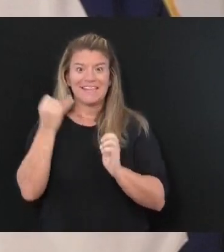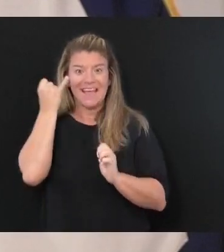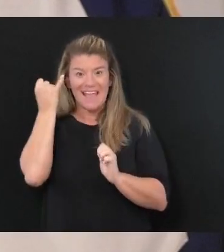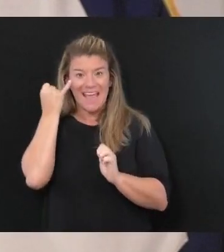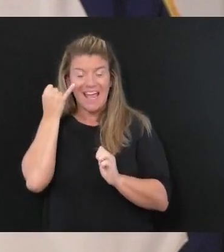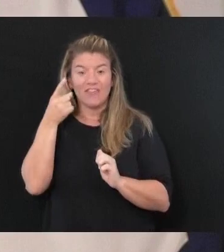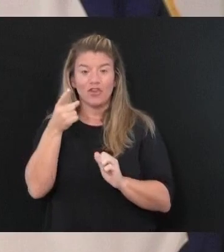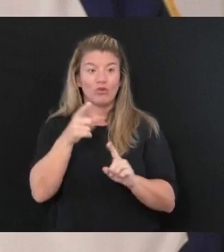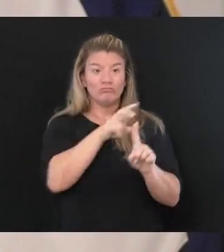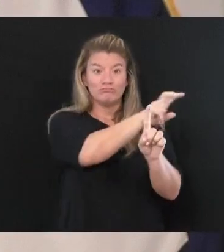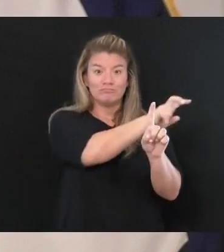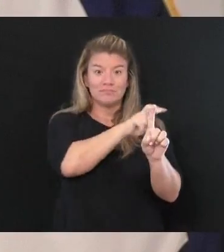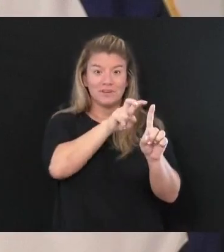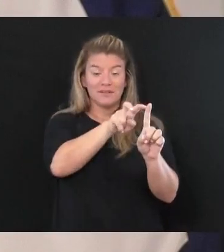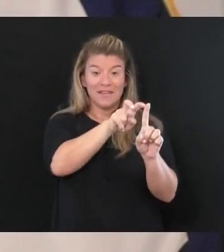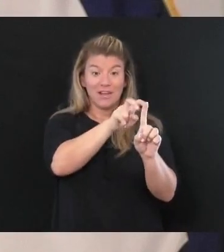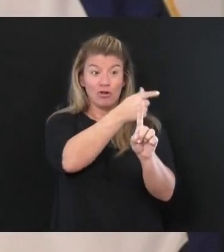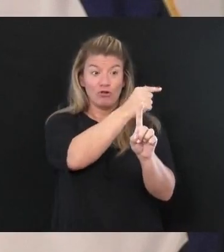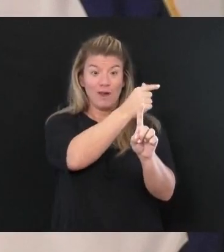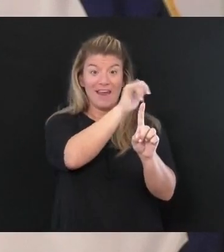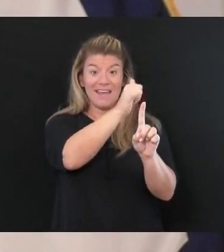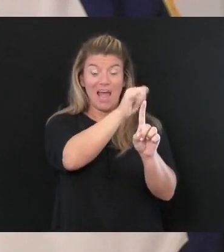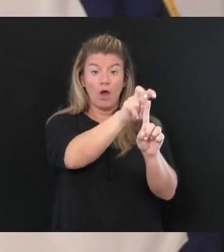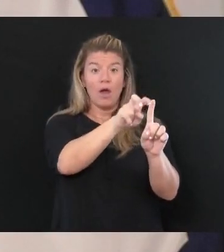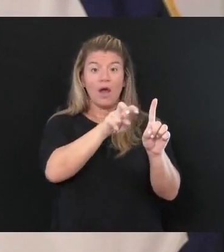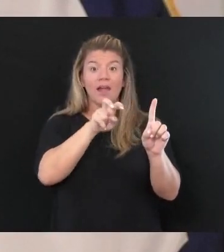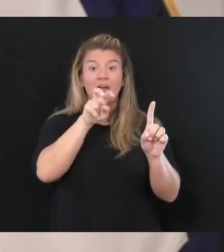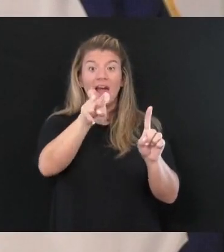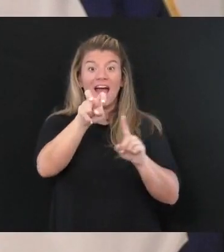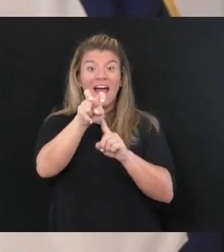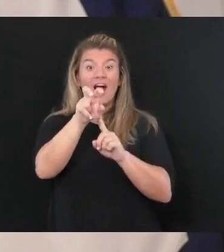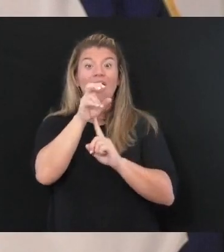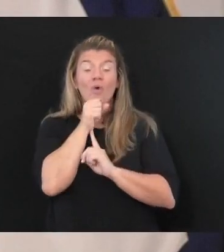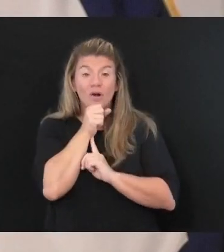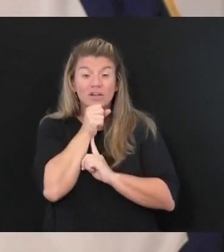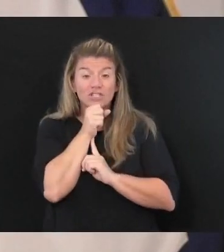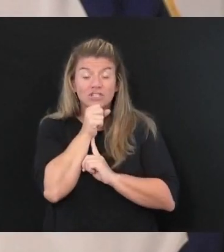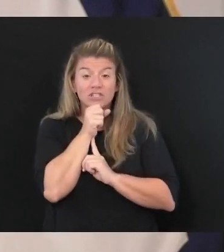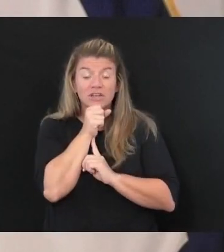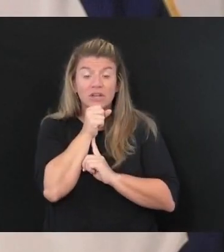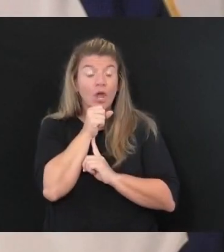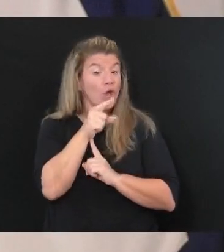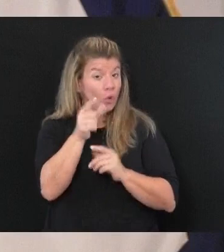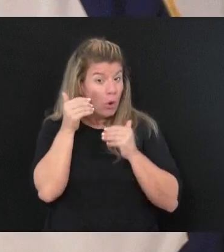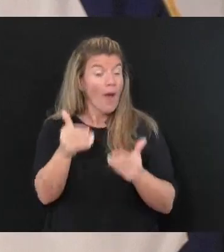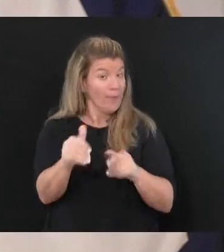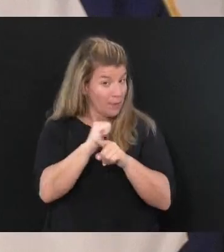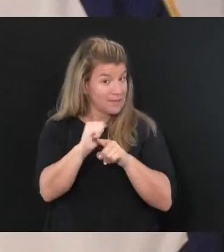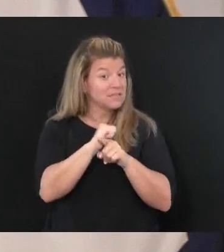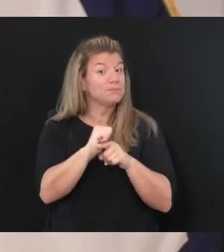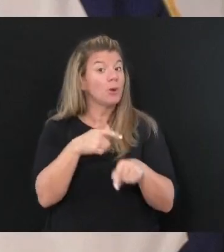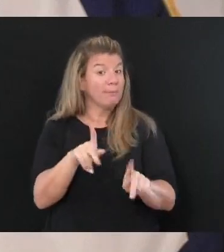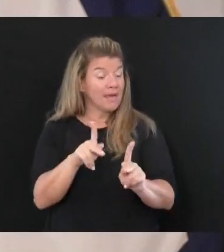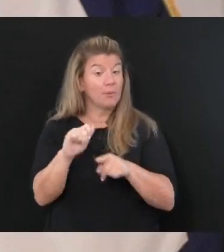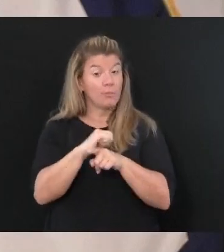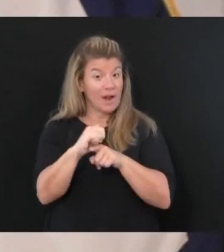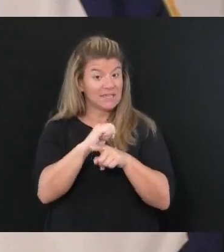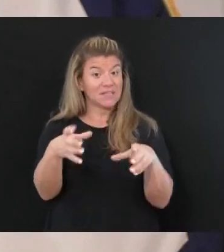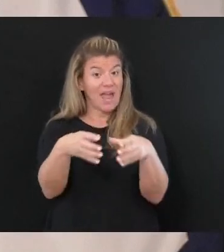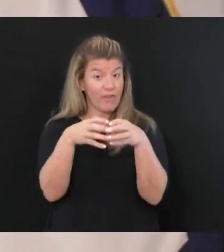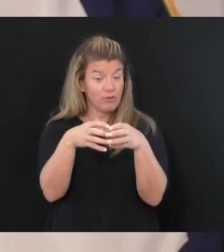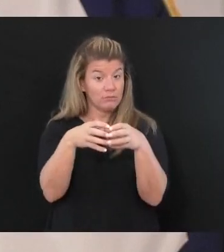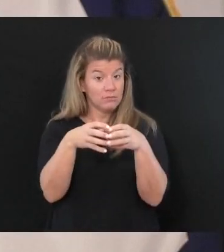from a green or yellow up into an orange category, you'll still be allowed to practice and do all that. You'll